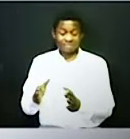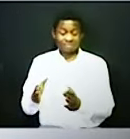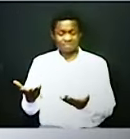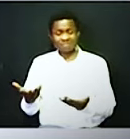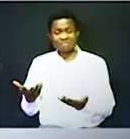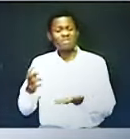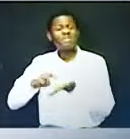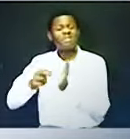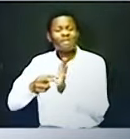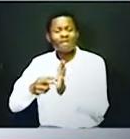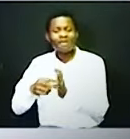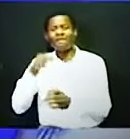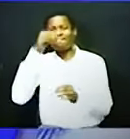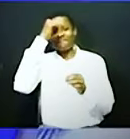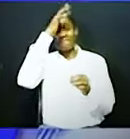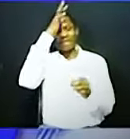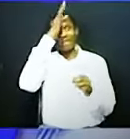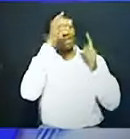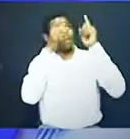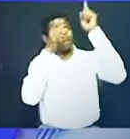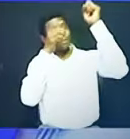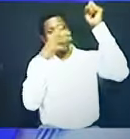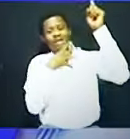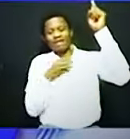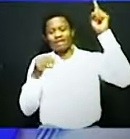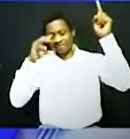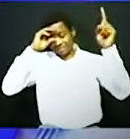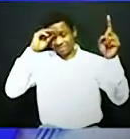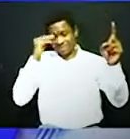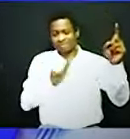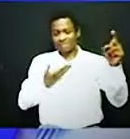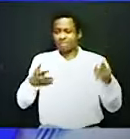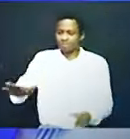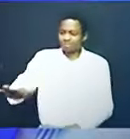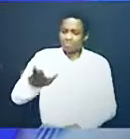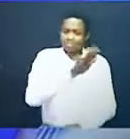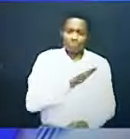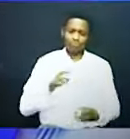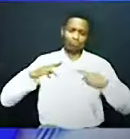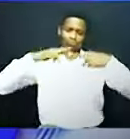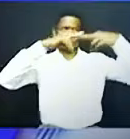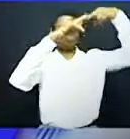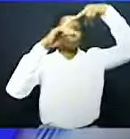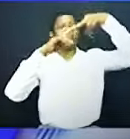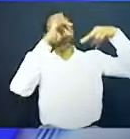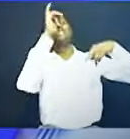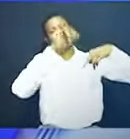father-son relationship. It is a